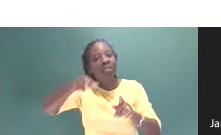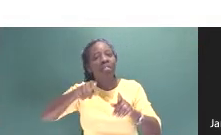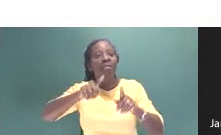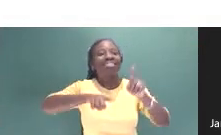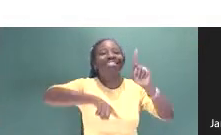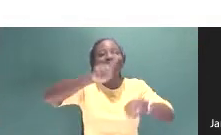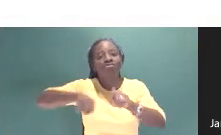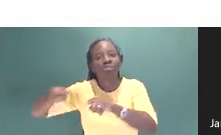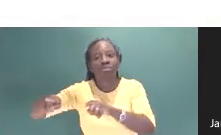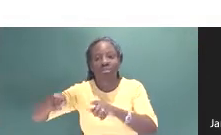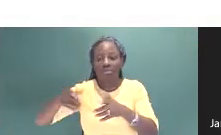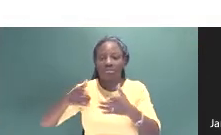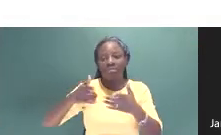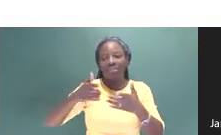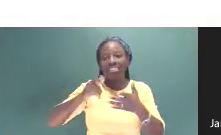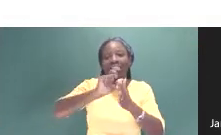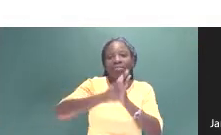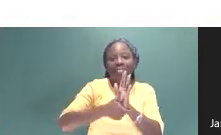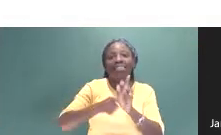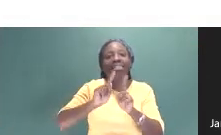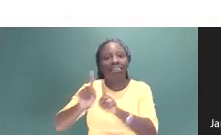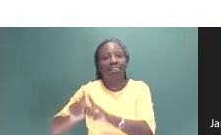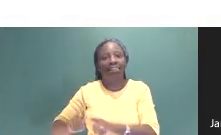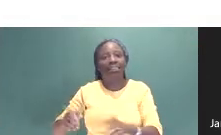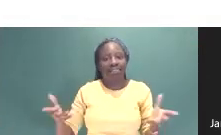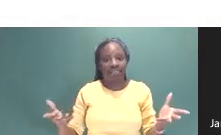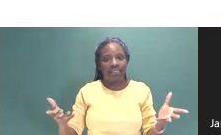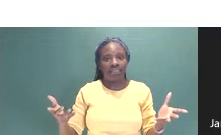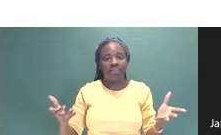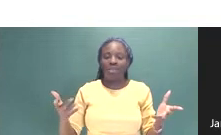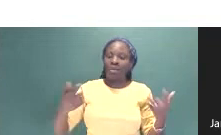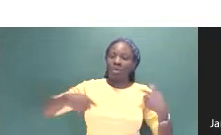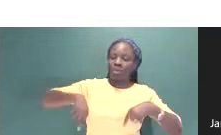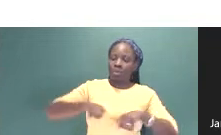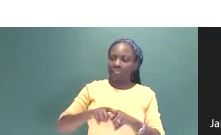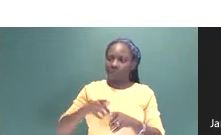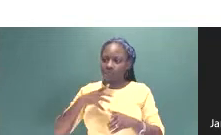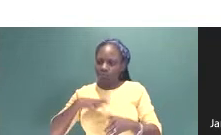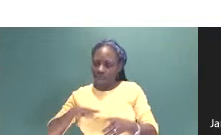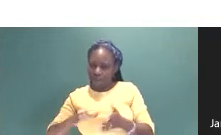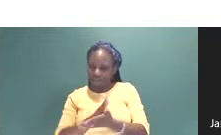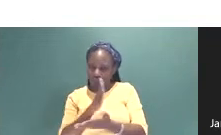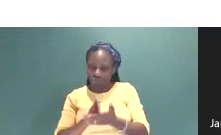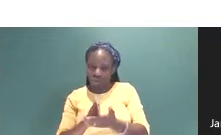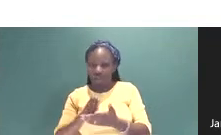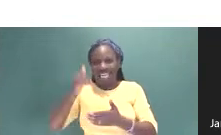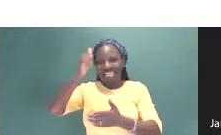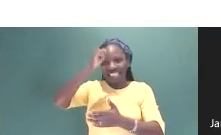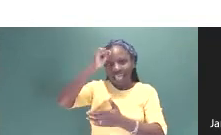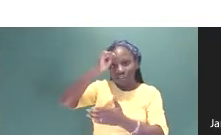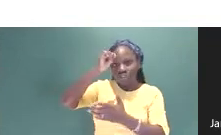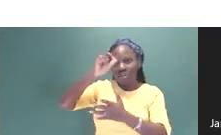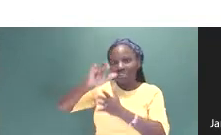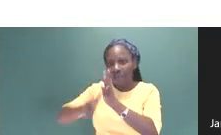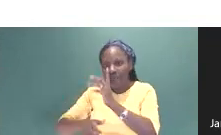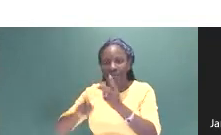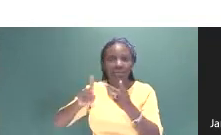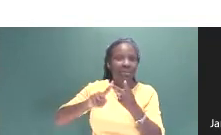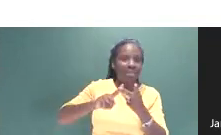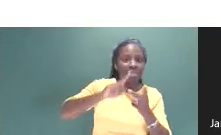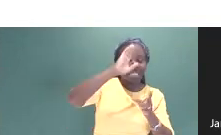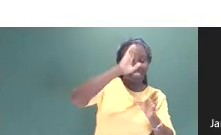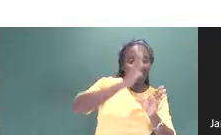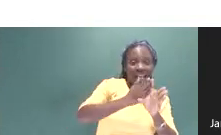impairments. And so we very much wanted to make sure that people with intellectual impairments, people with